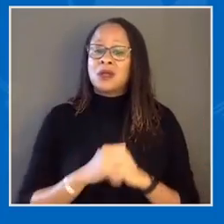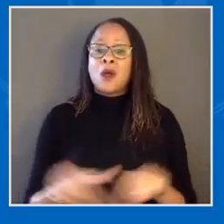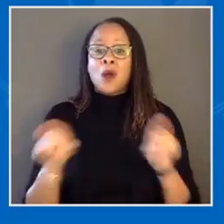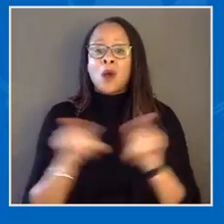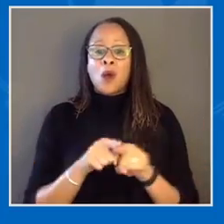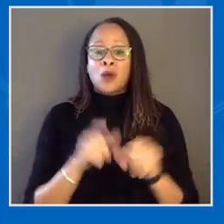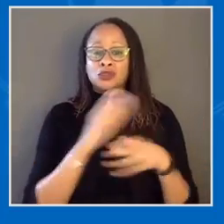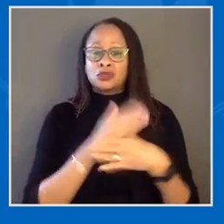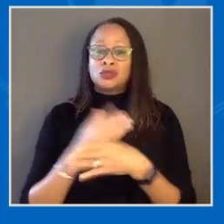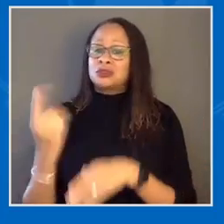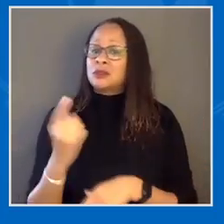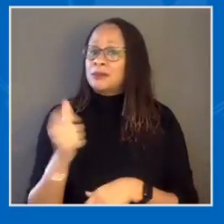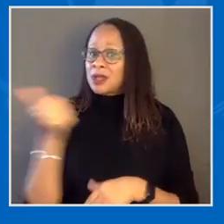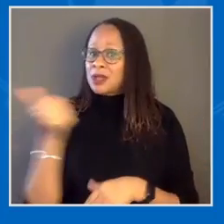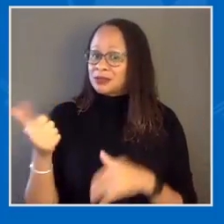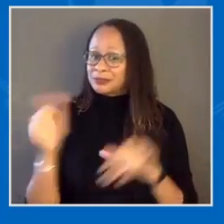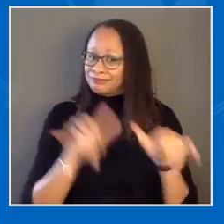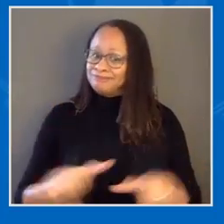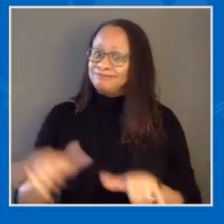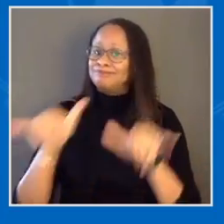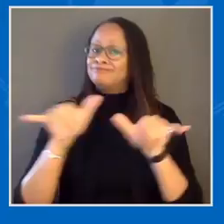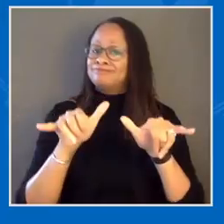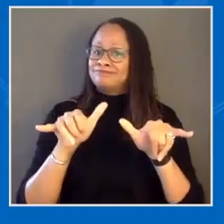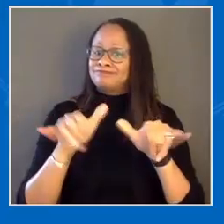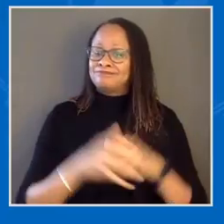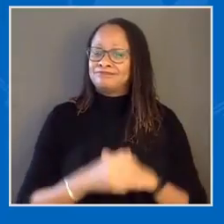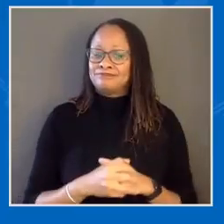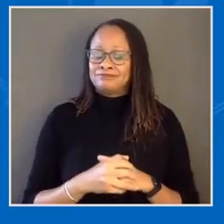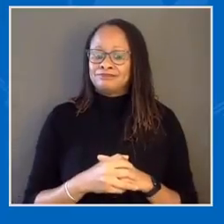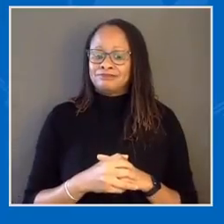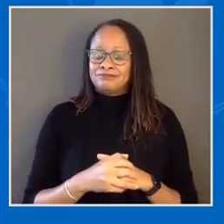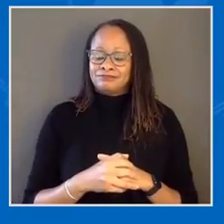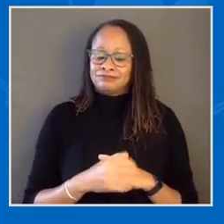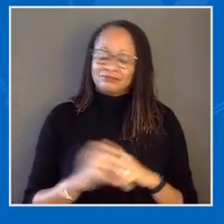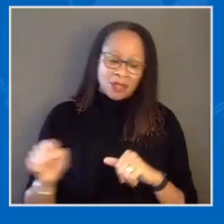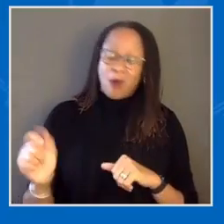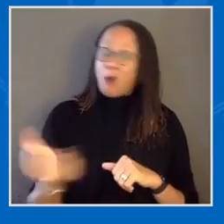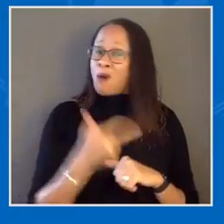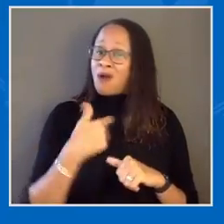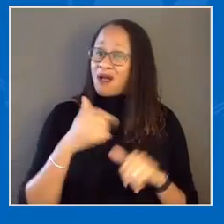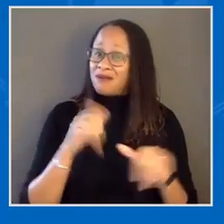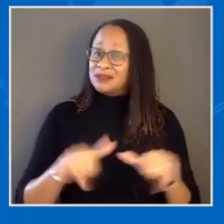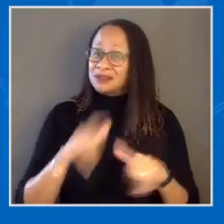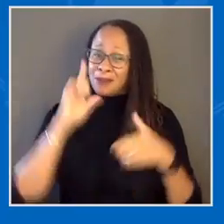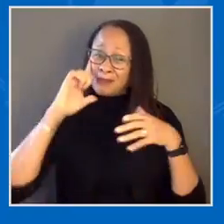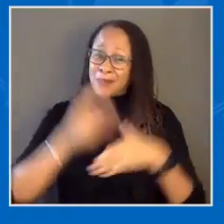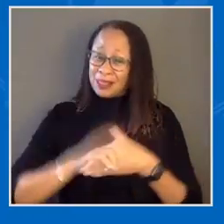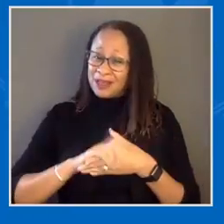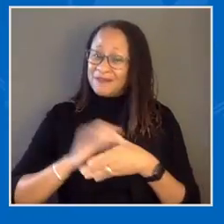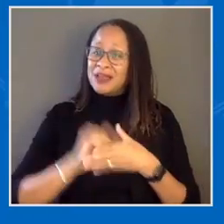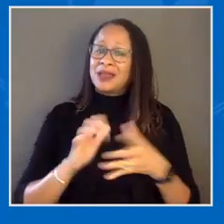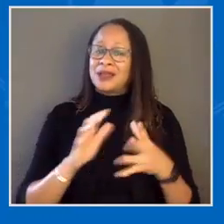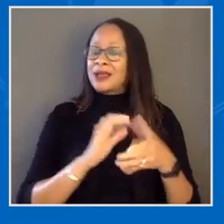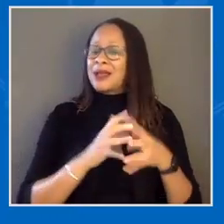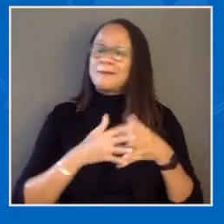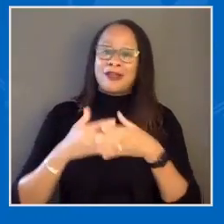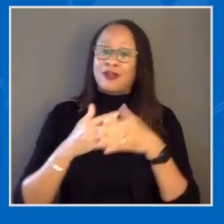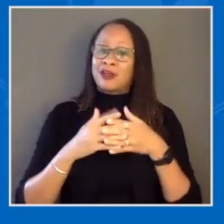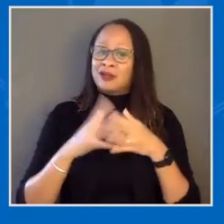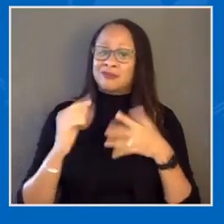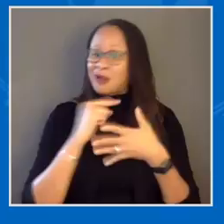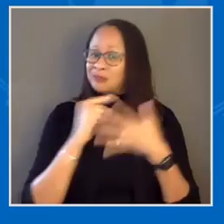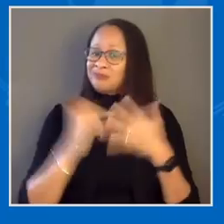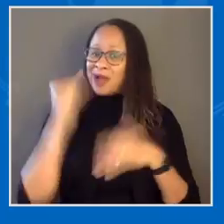something else in common: an unwavering belief in America's ideals,